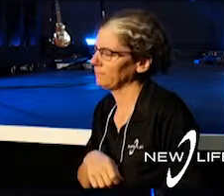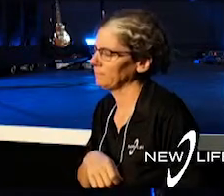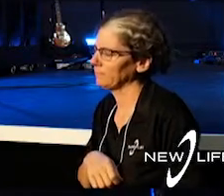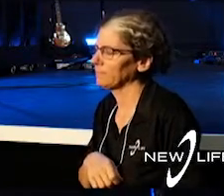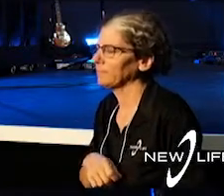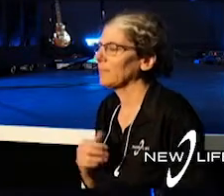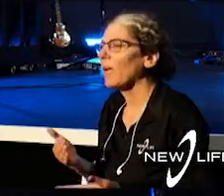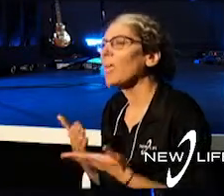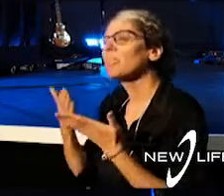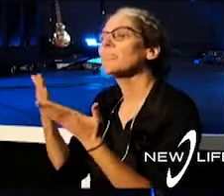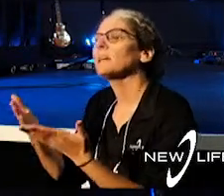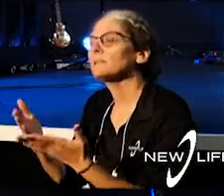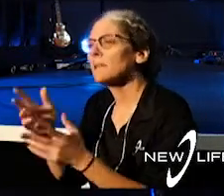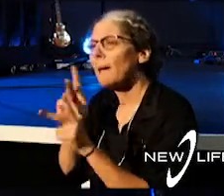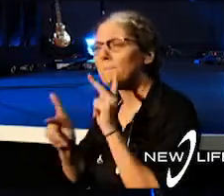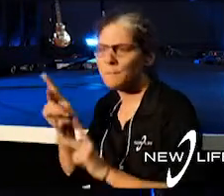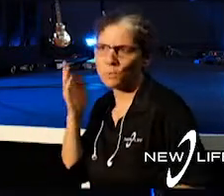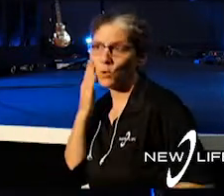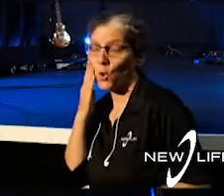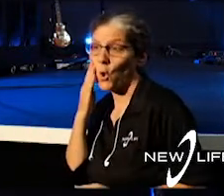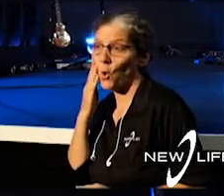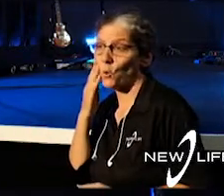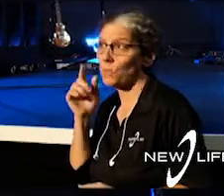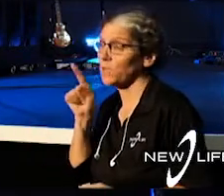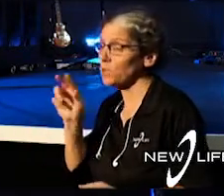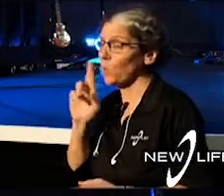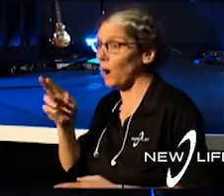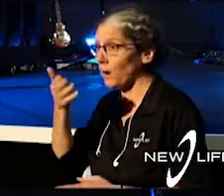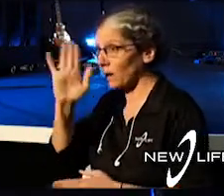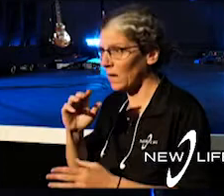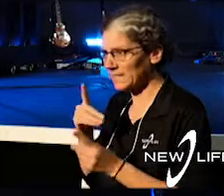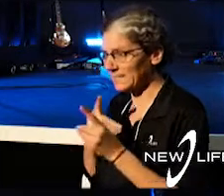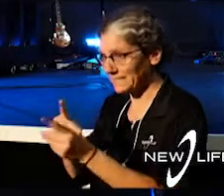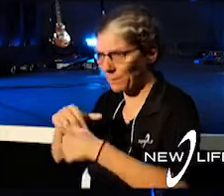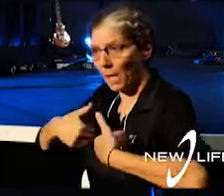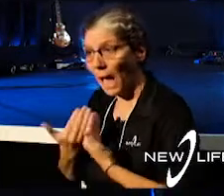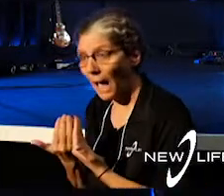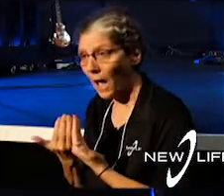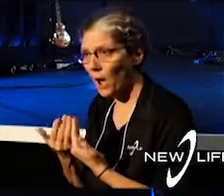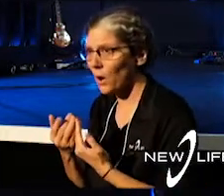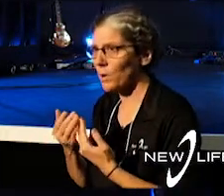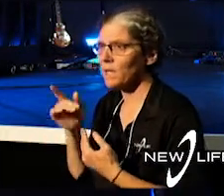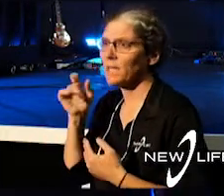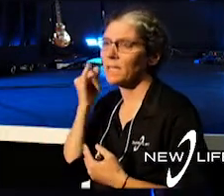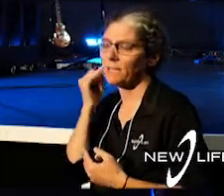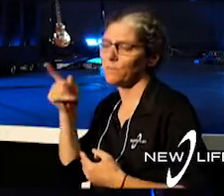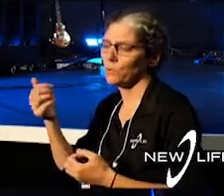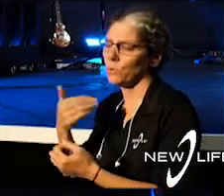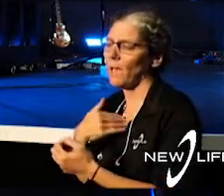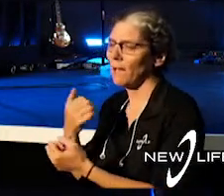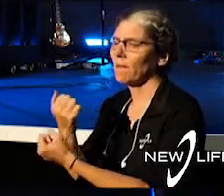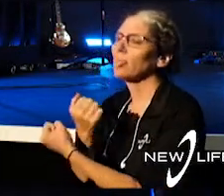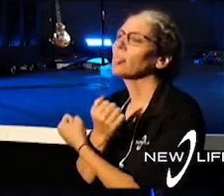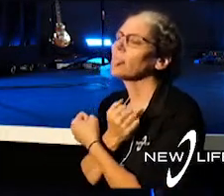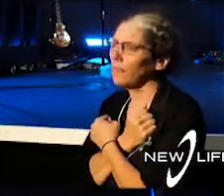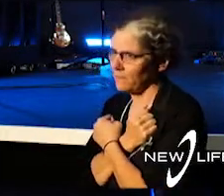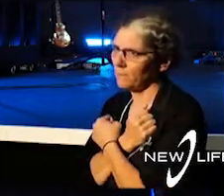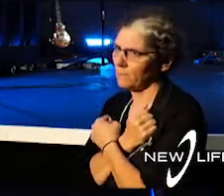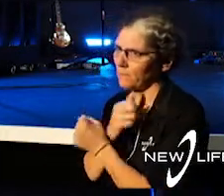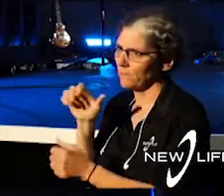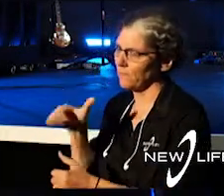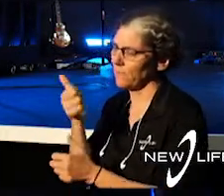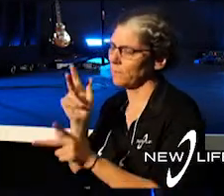"By this, people will know that you are my disciples. If you have love for one another."